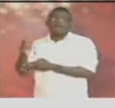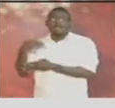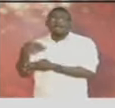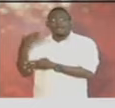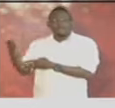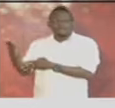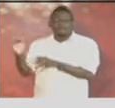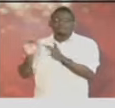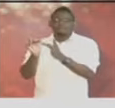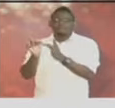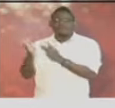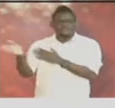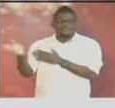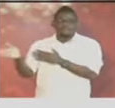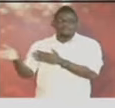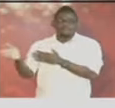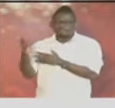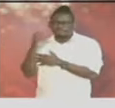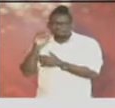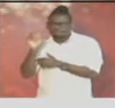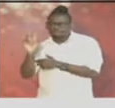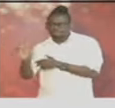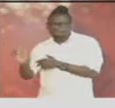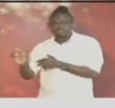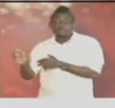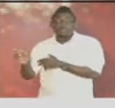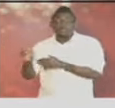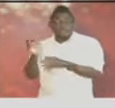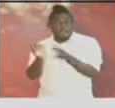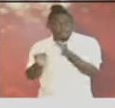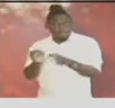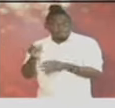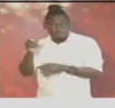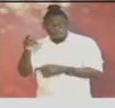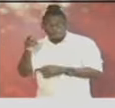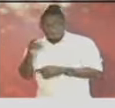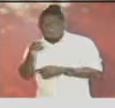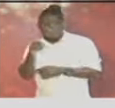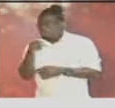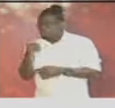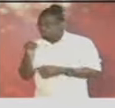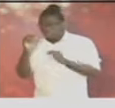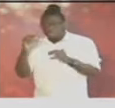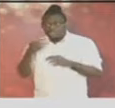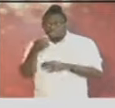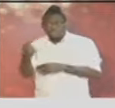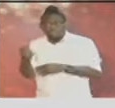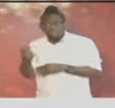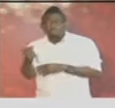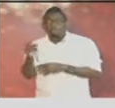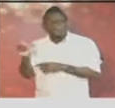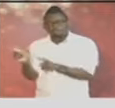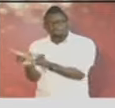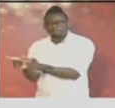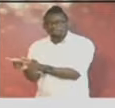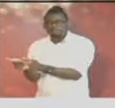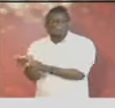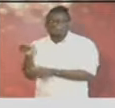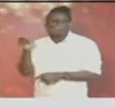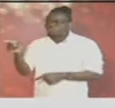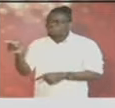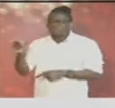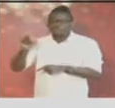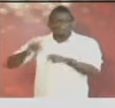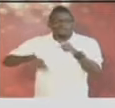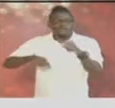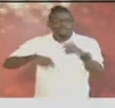in quarantine, then you are to remain at home, that no one should be coming to visit you in your home, that enhanced